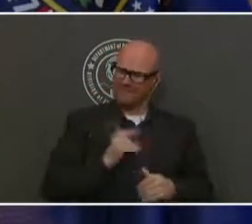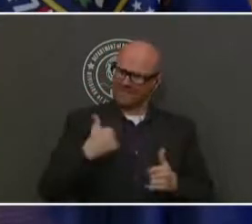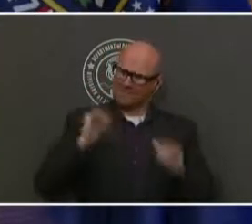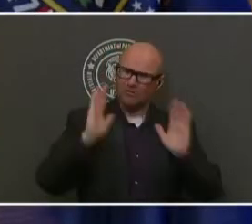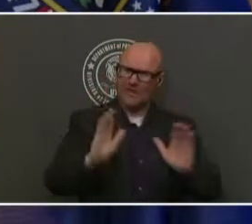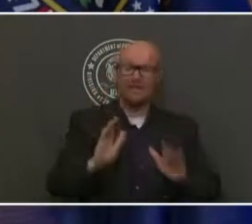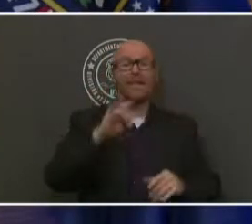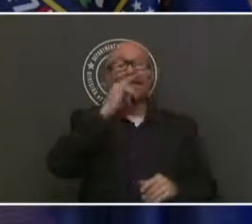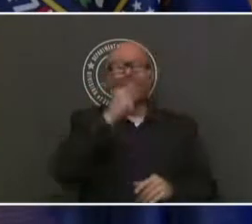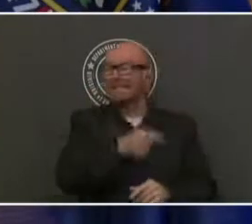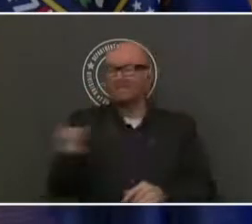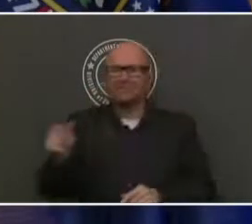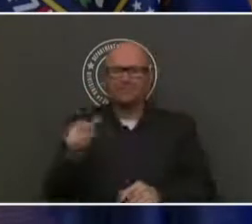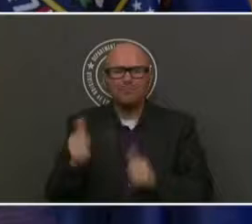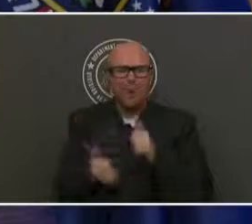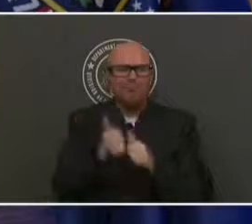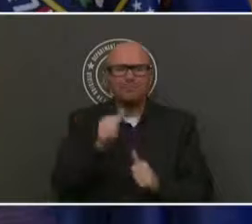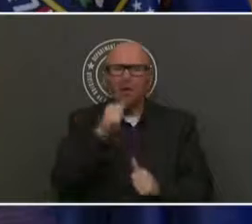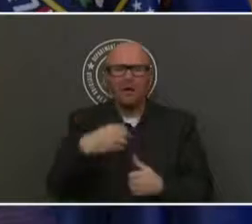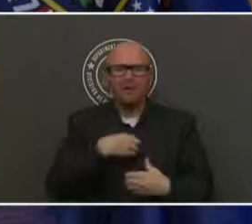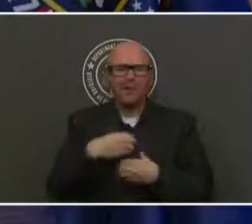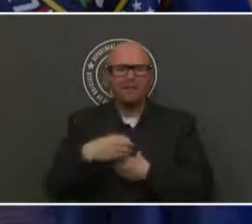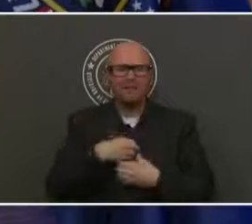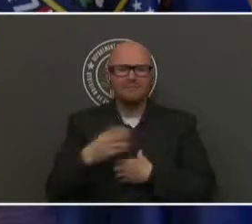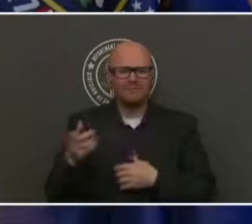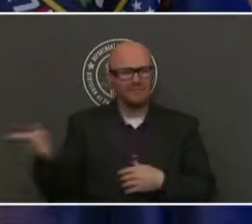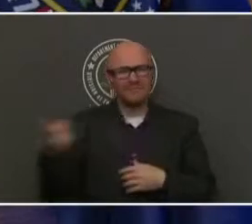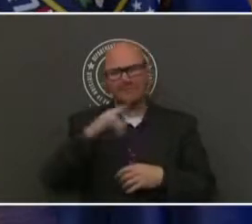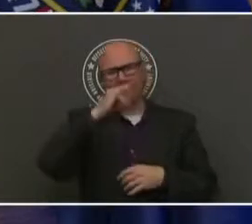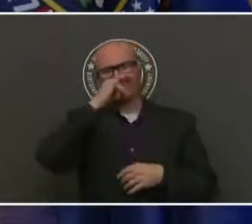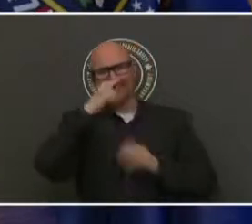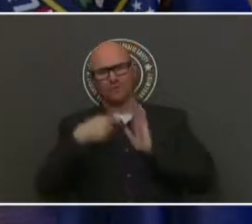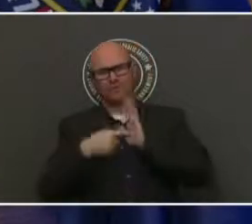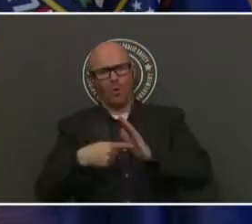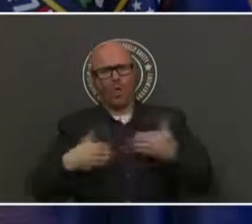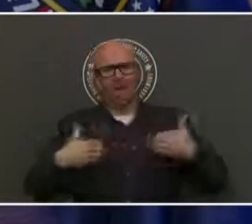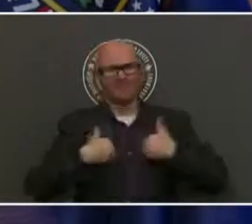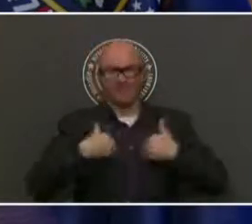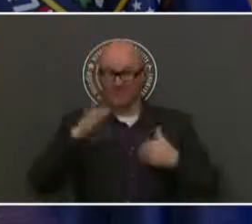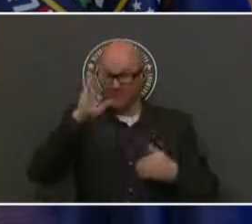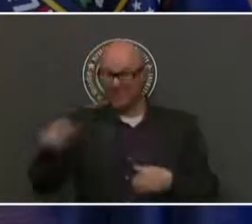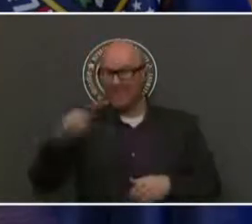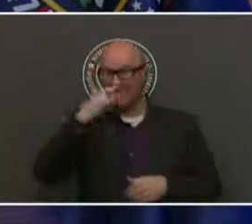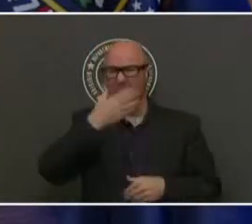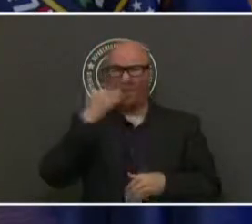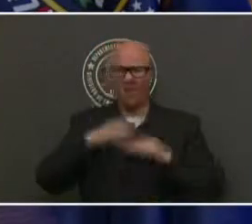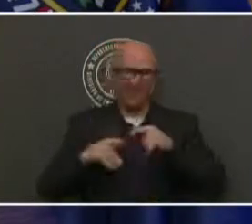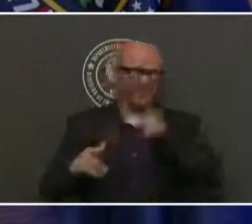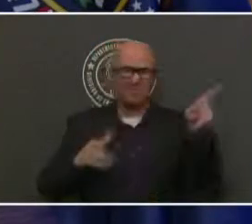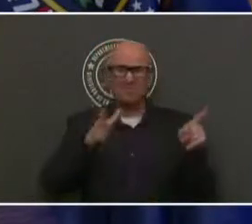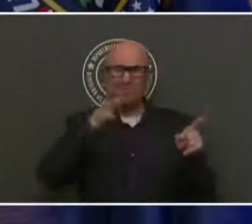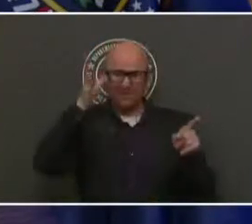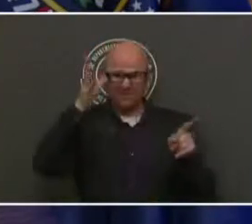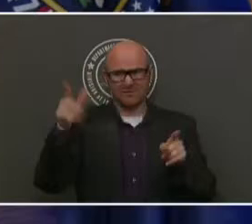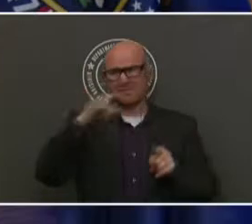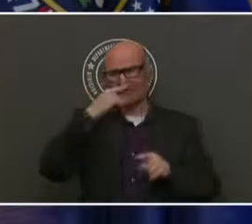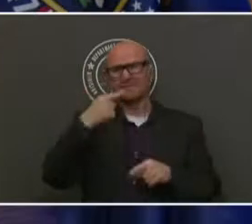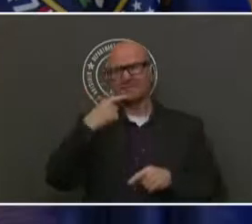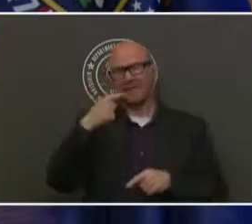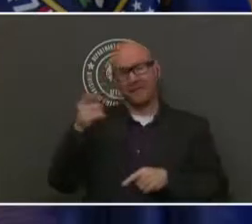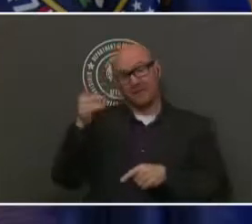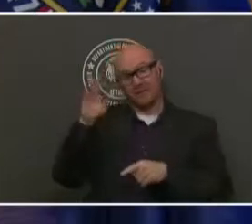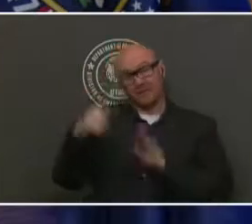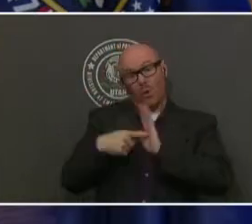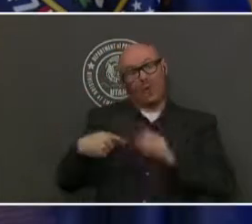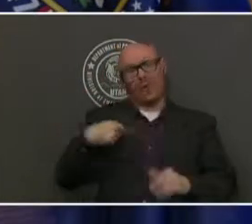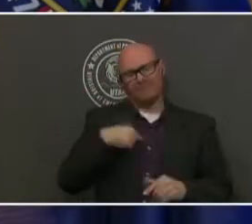at. Our kids are showing us, by the way, they're a lot better than parents. They're showing us that they can do hard things, that